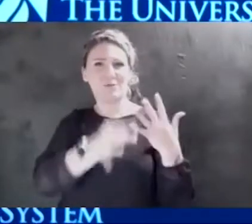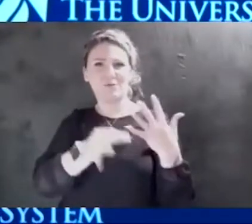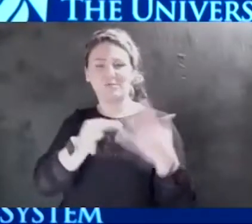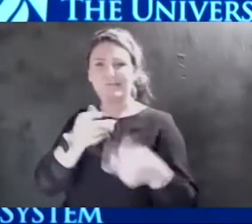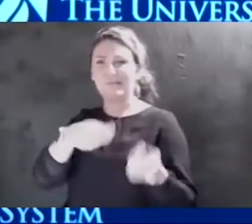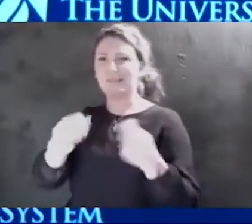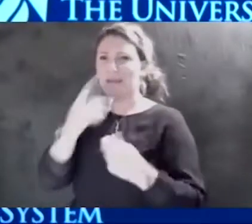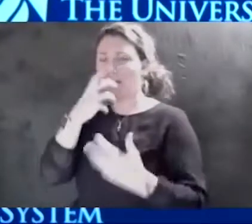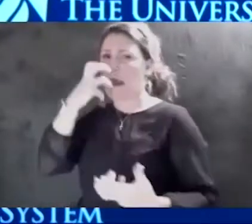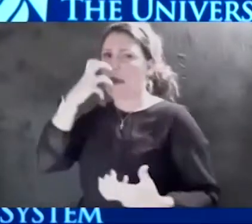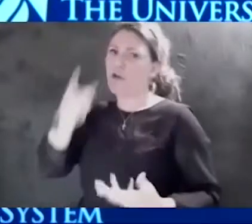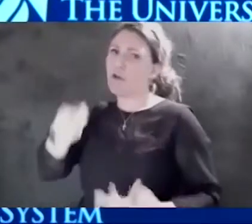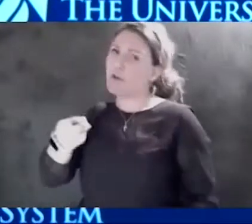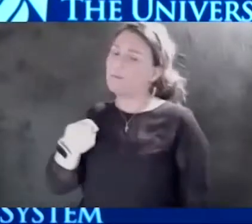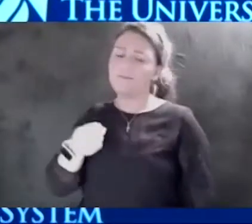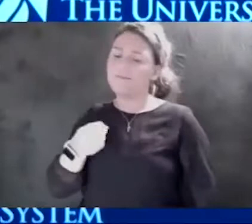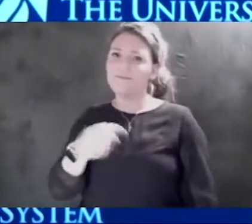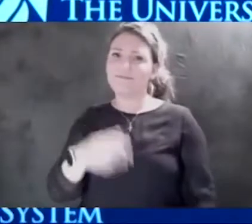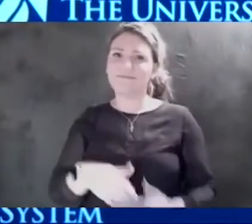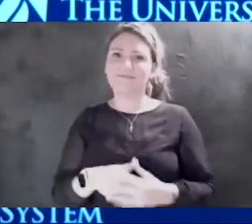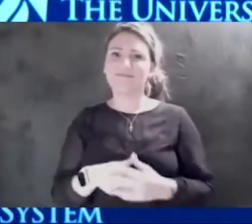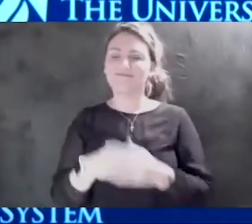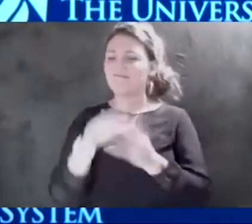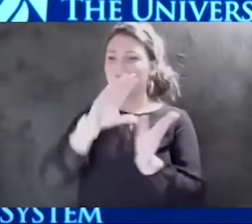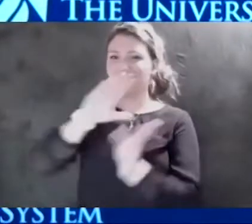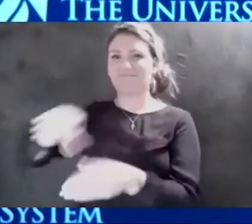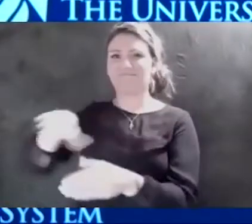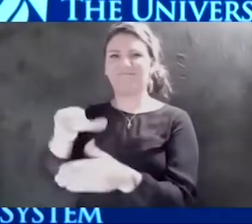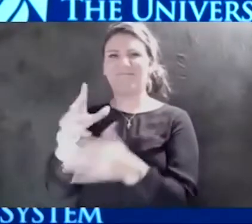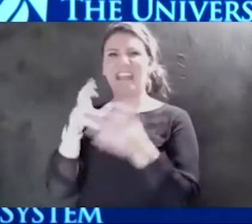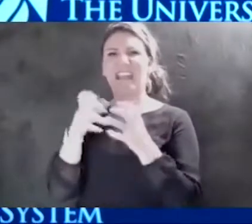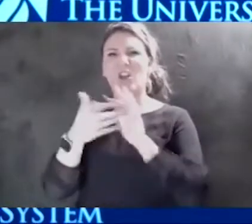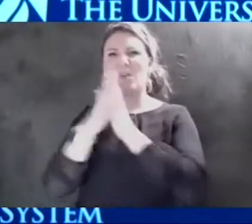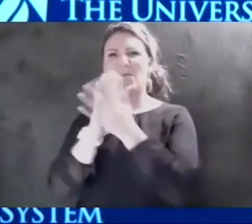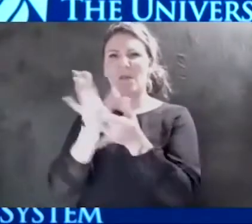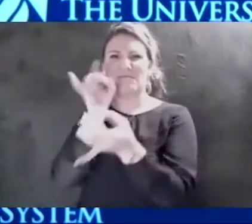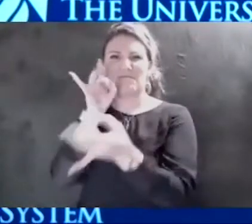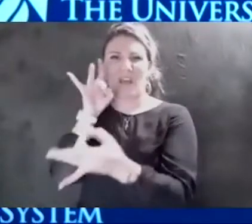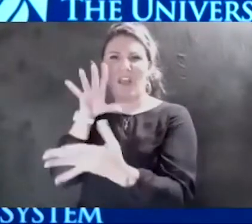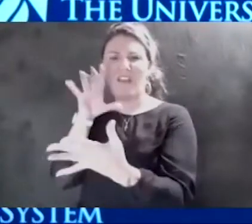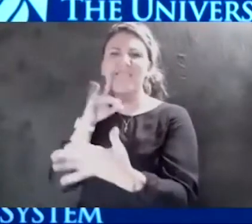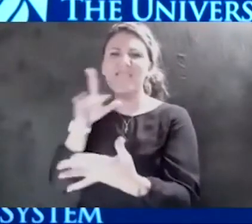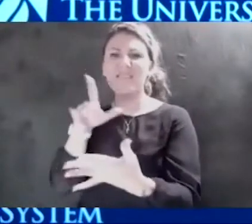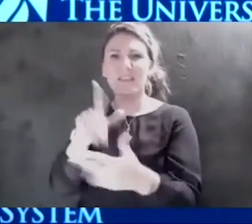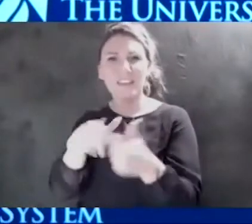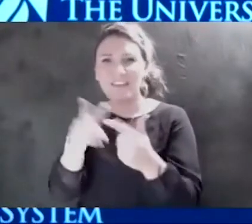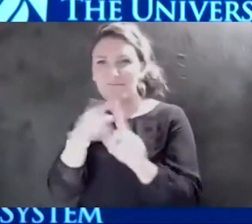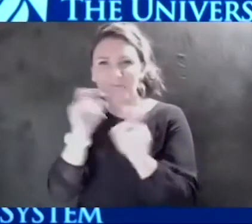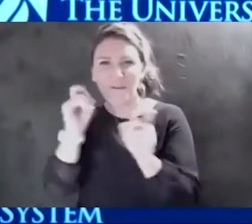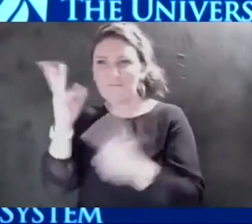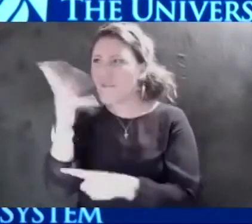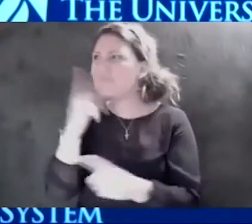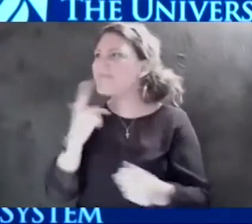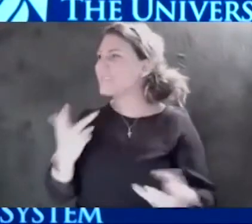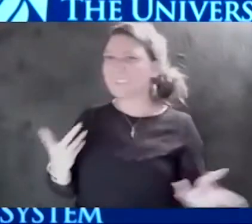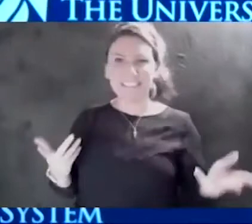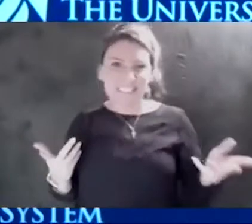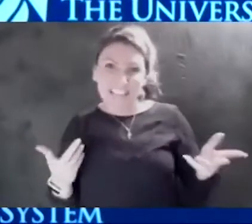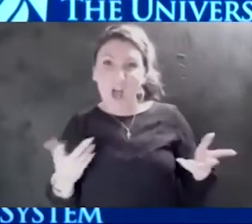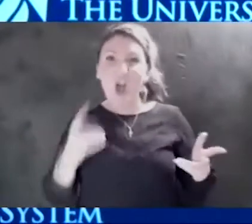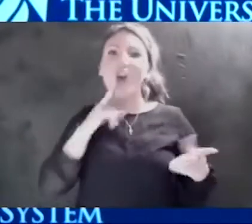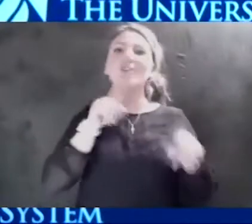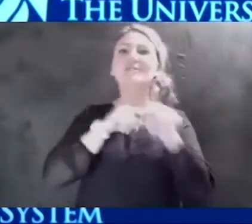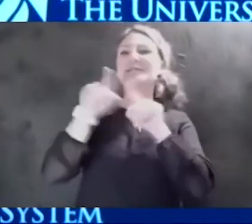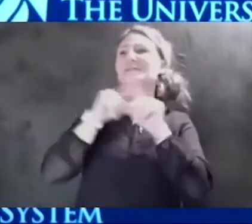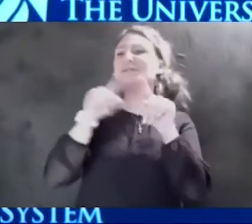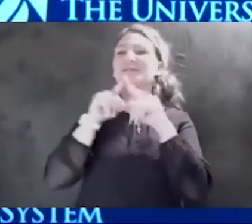anger, what's that? Anger leads to hate. Hate leads to, what is that thing from The Force? That's just not good, right? That's Star Wars. I've not made a